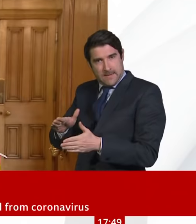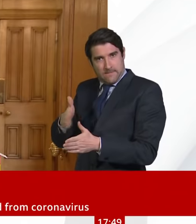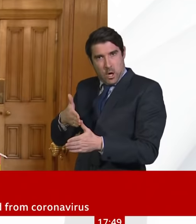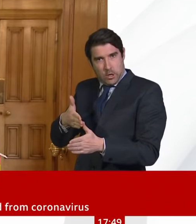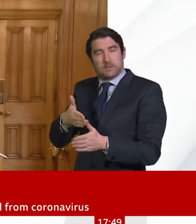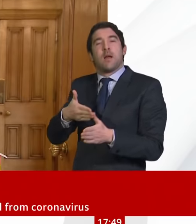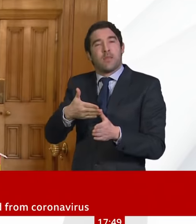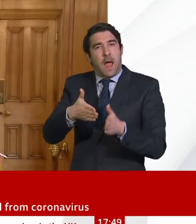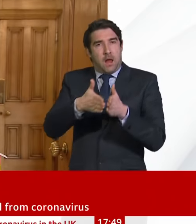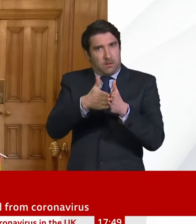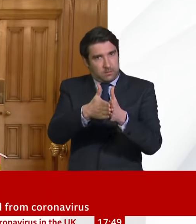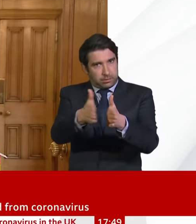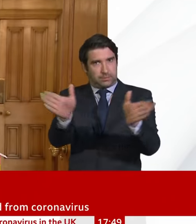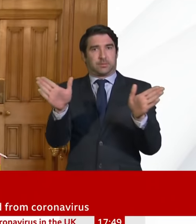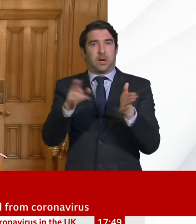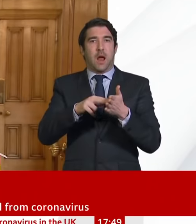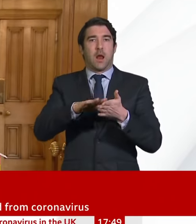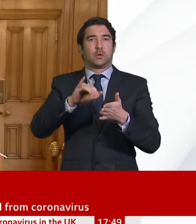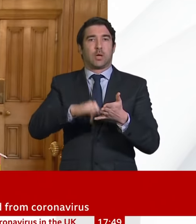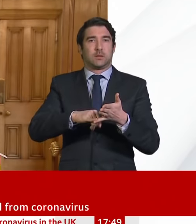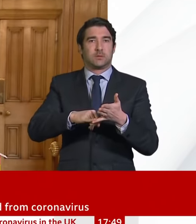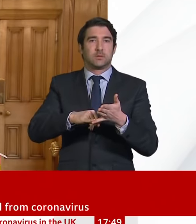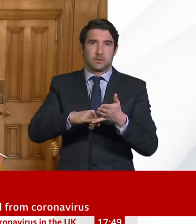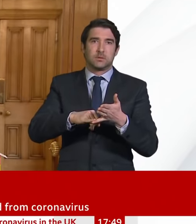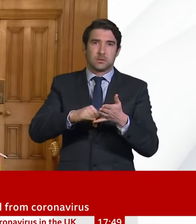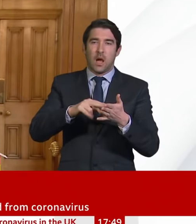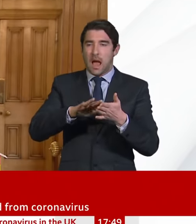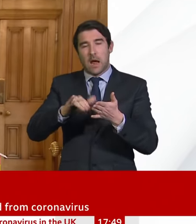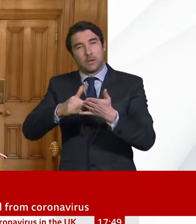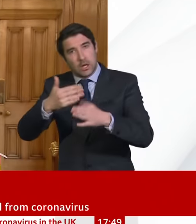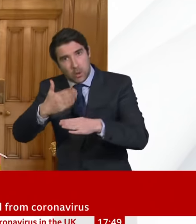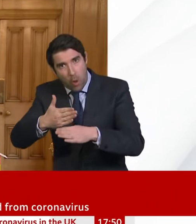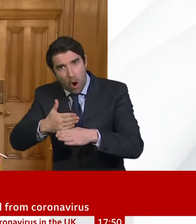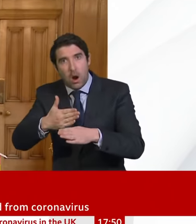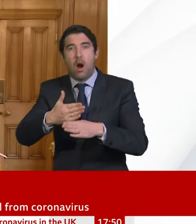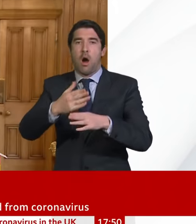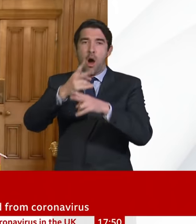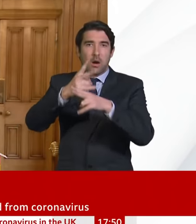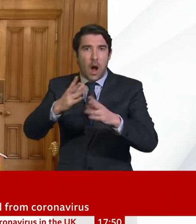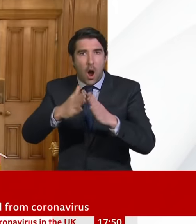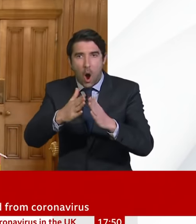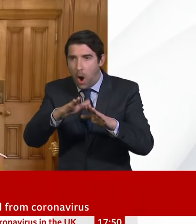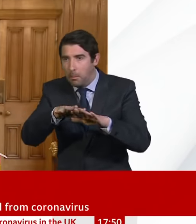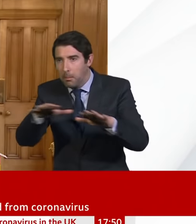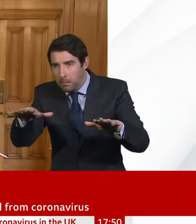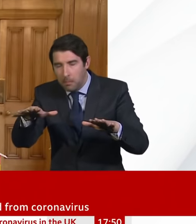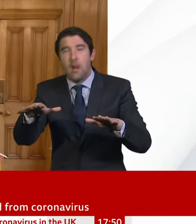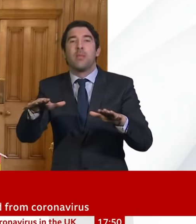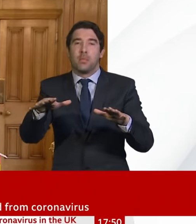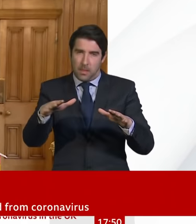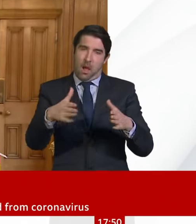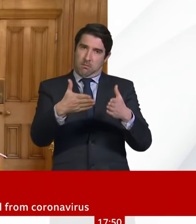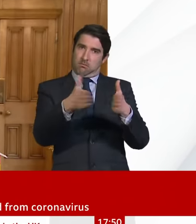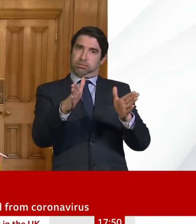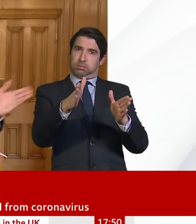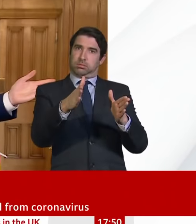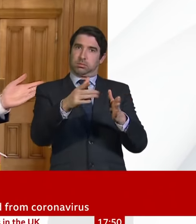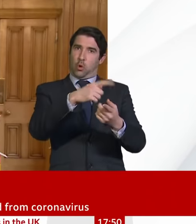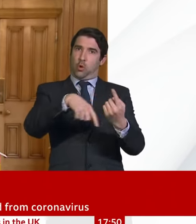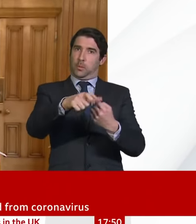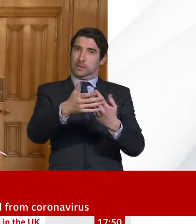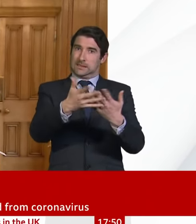and then other key workers, and then over time to the population as a whole. I don't know if